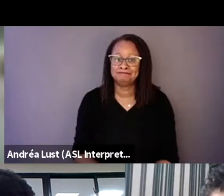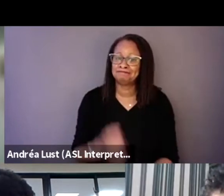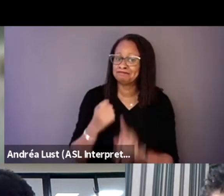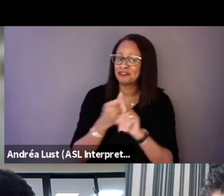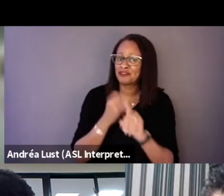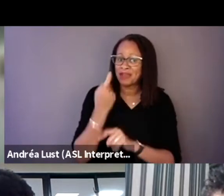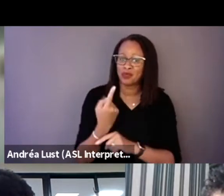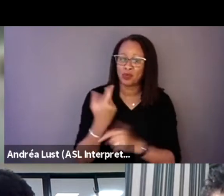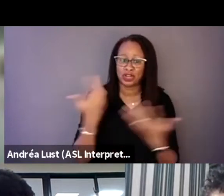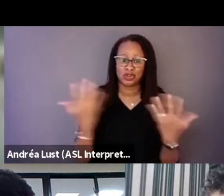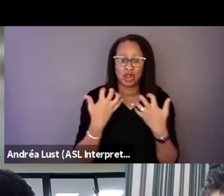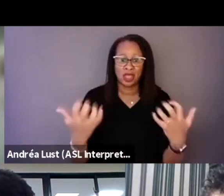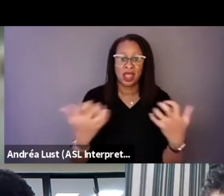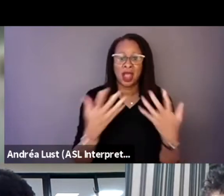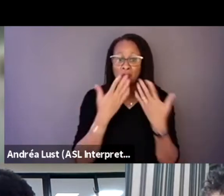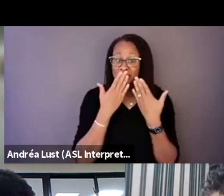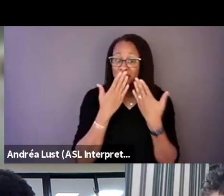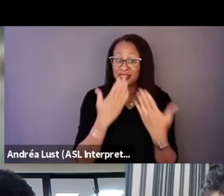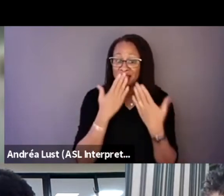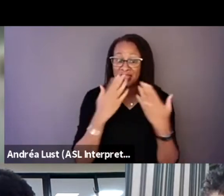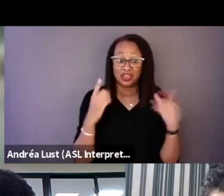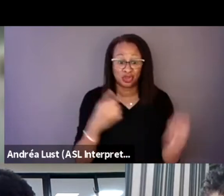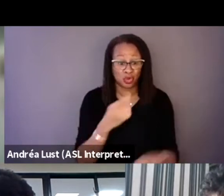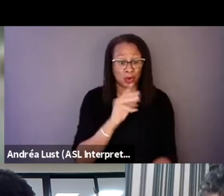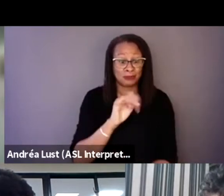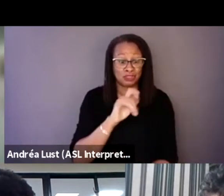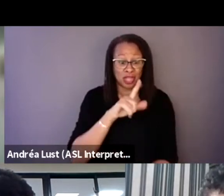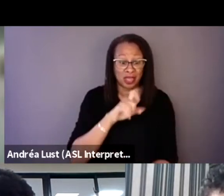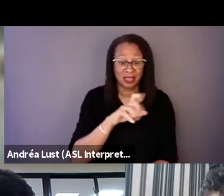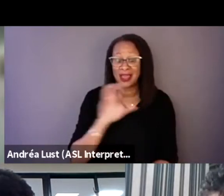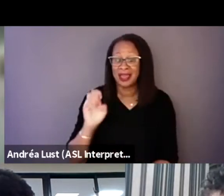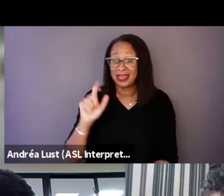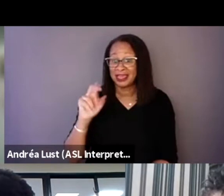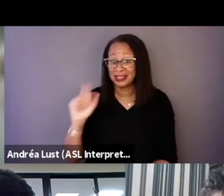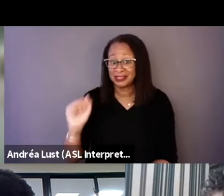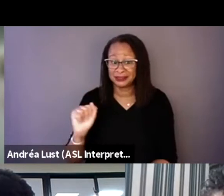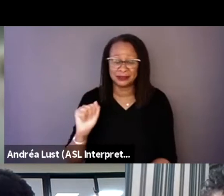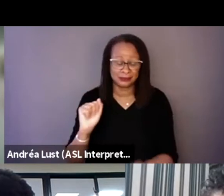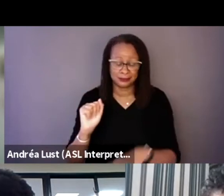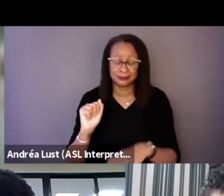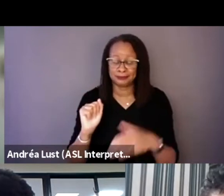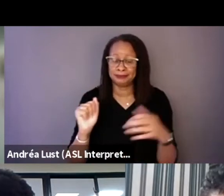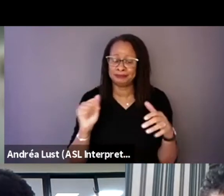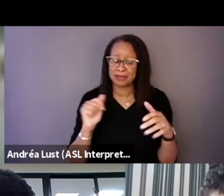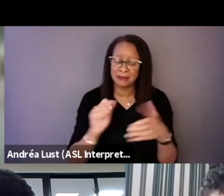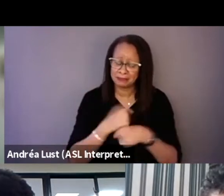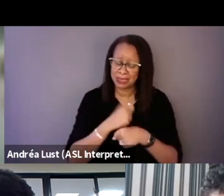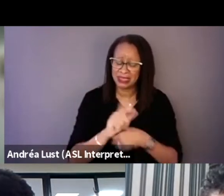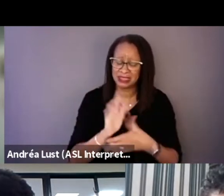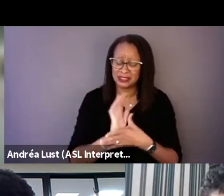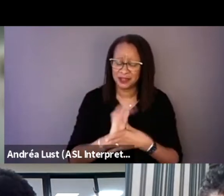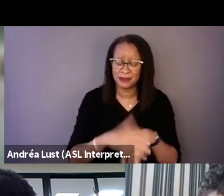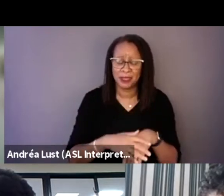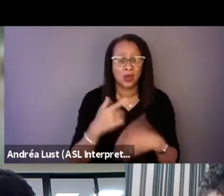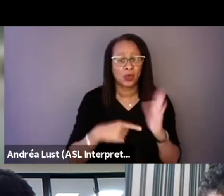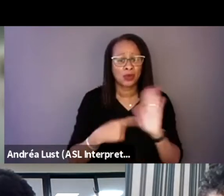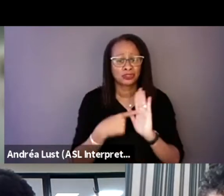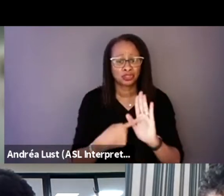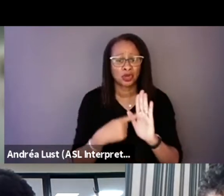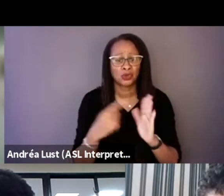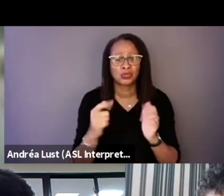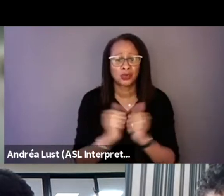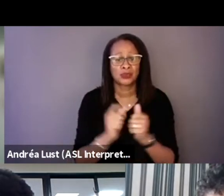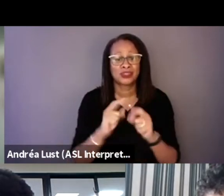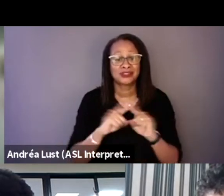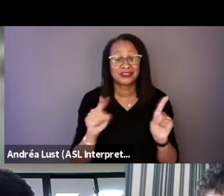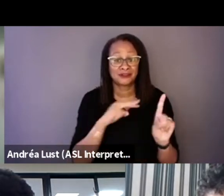audience, I really want to thank you, Michèle, you, Elena, for putting together this film, because I think what you've shown through your different perspectives